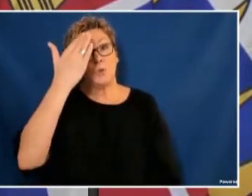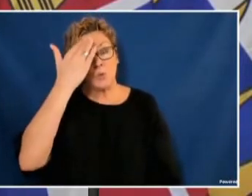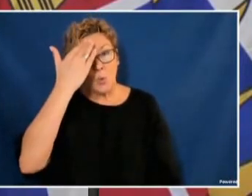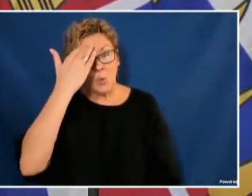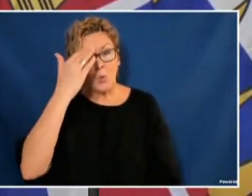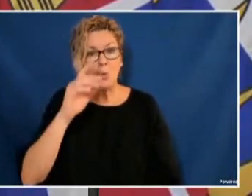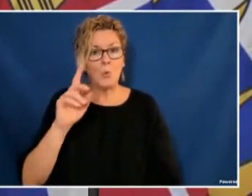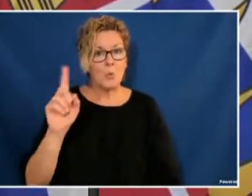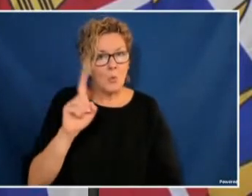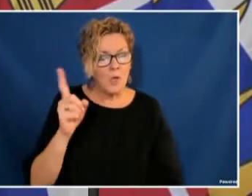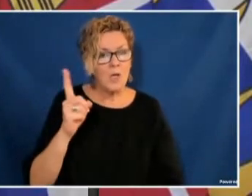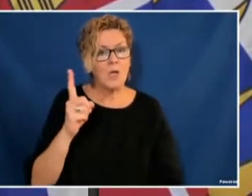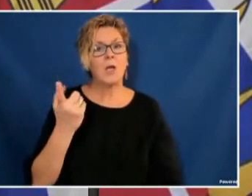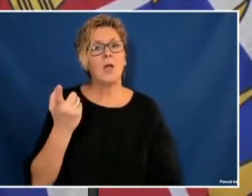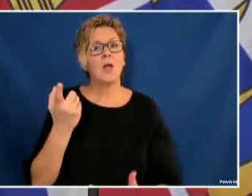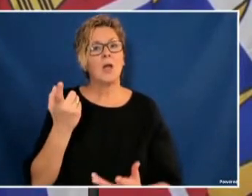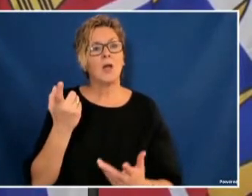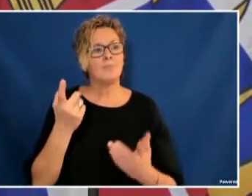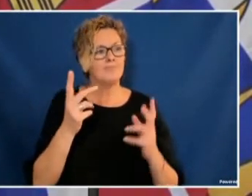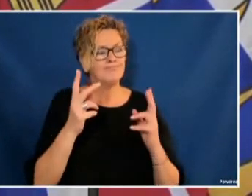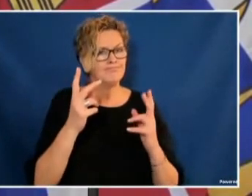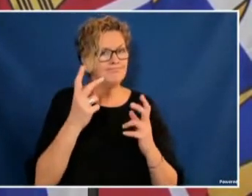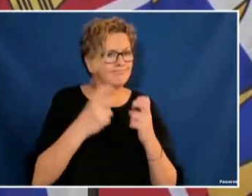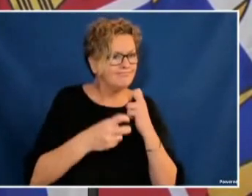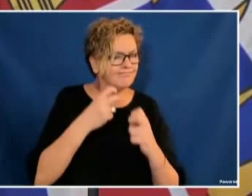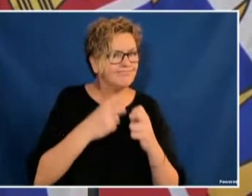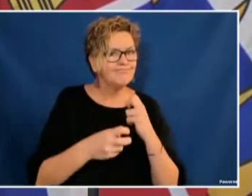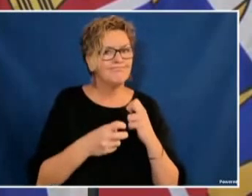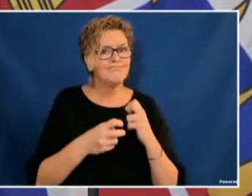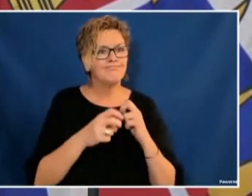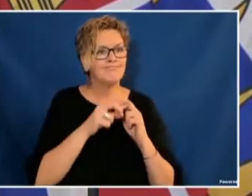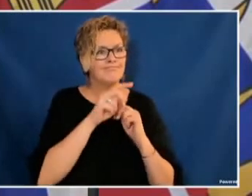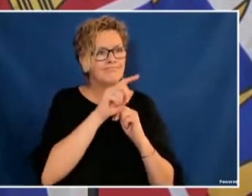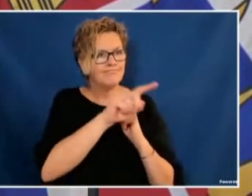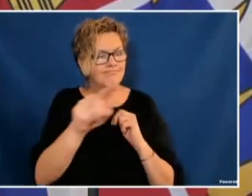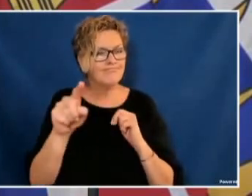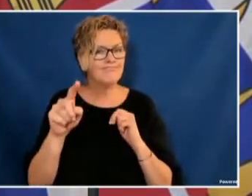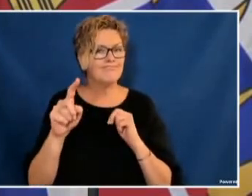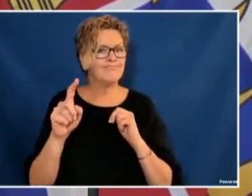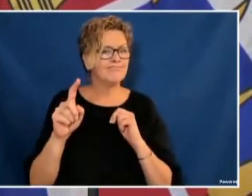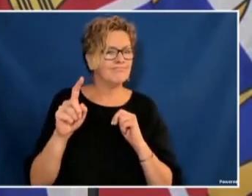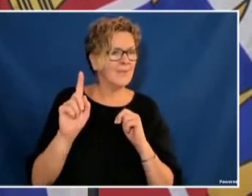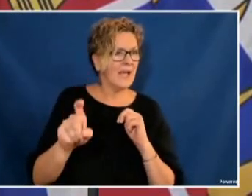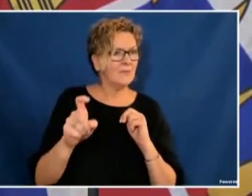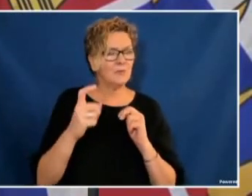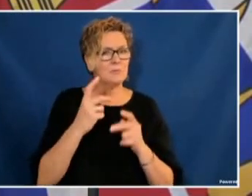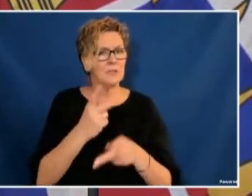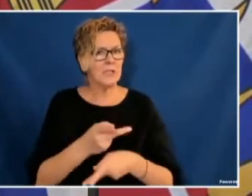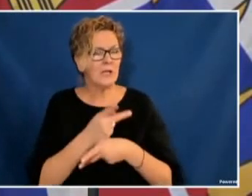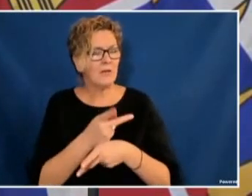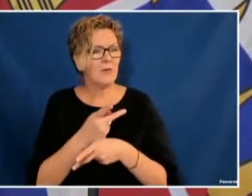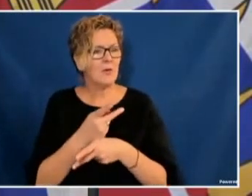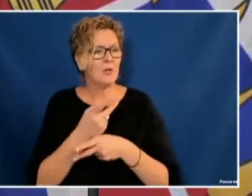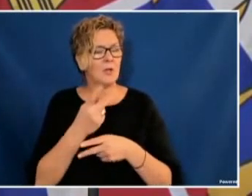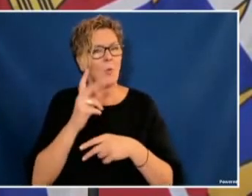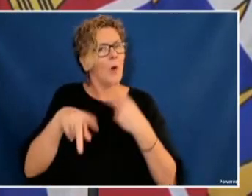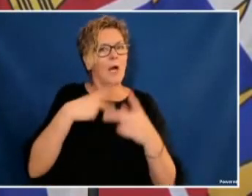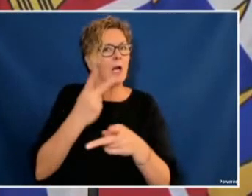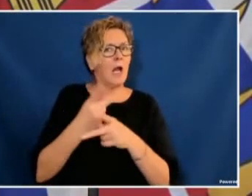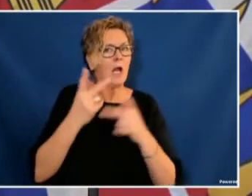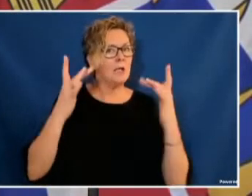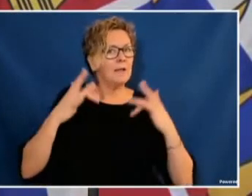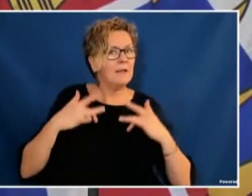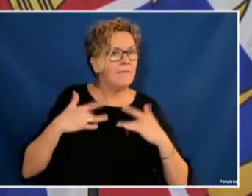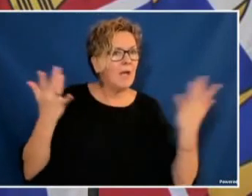are doing the right thing. And that is what is going to get us through this. Keith, do you have a follow-up? No, thank you. Thanks.